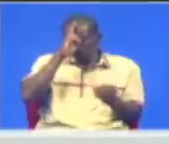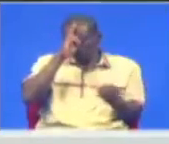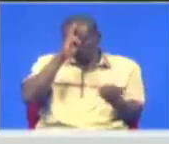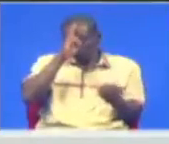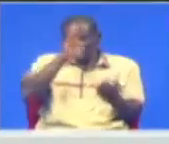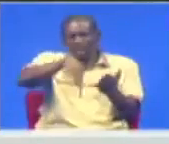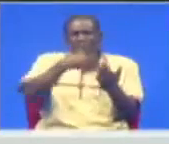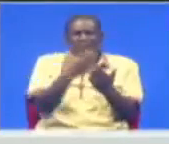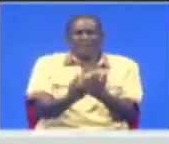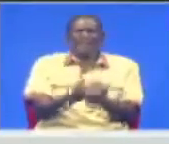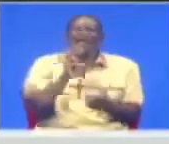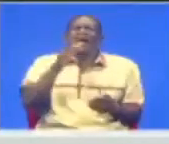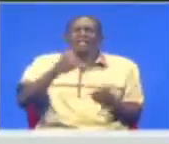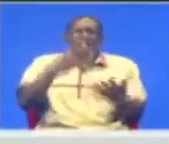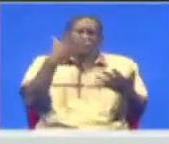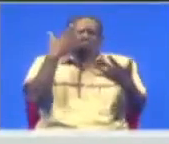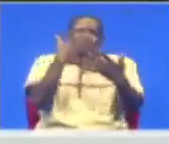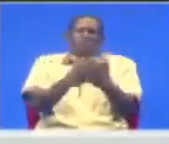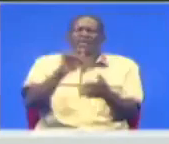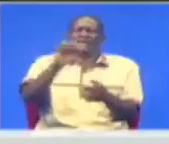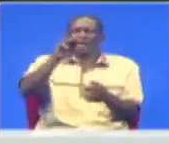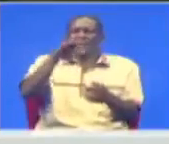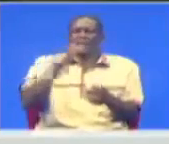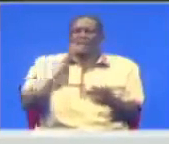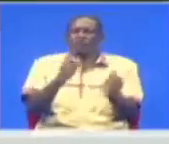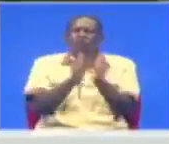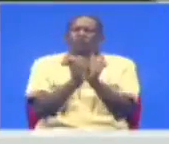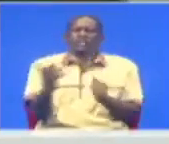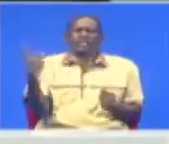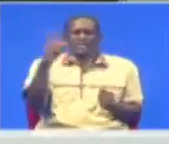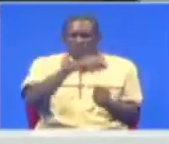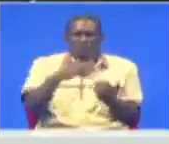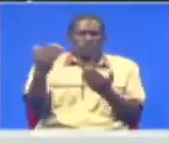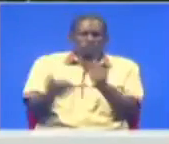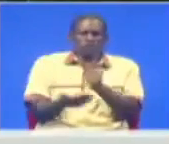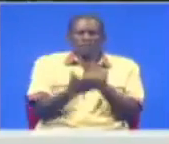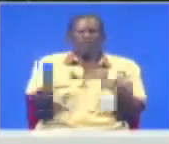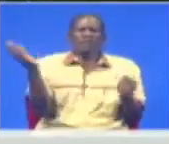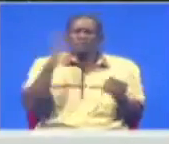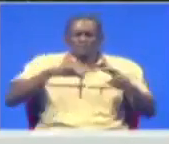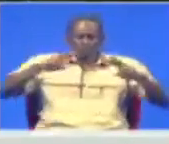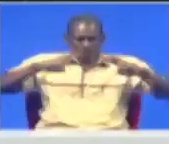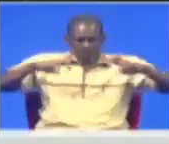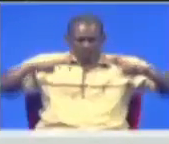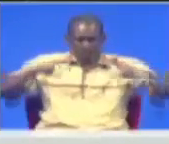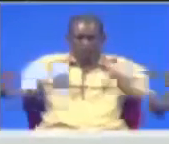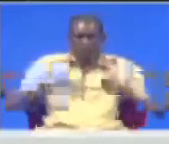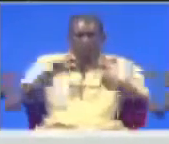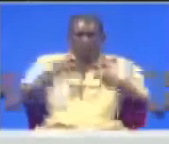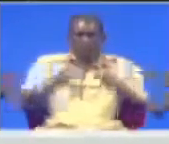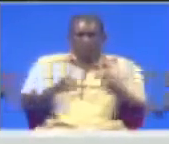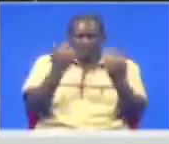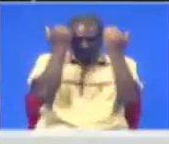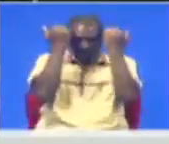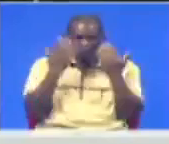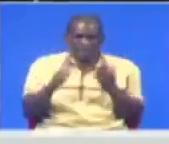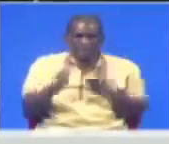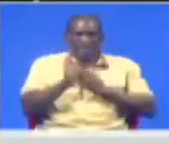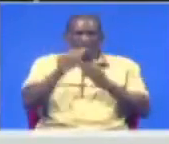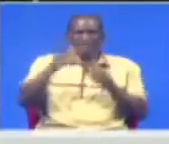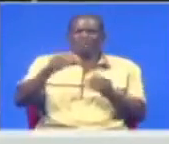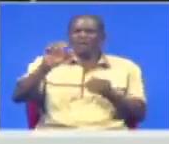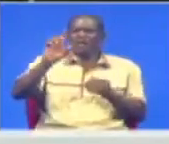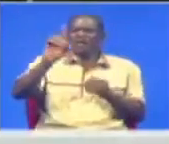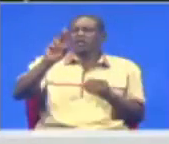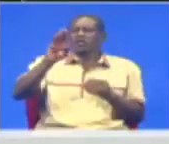to detain Kiama for 14 days to allow them conclude investigations. But his lawyers, led by Haron